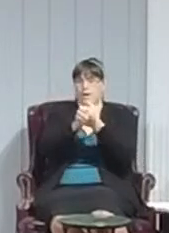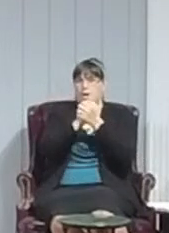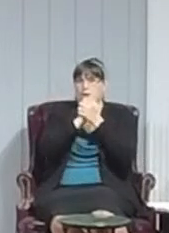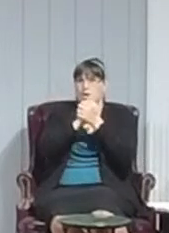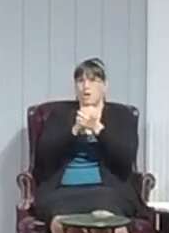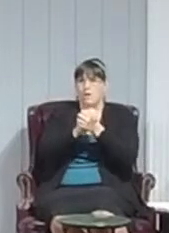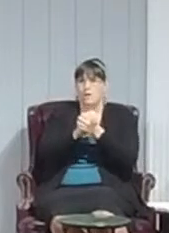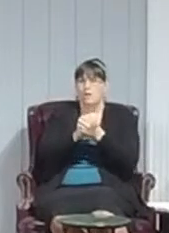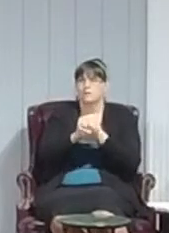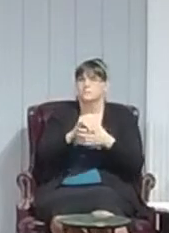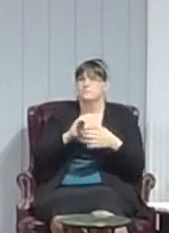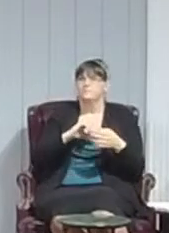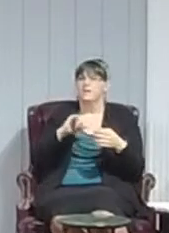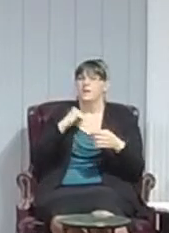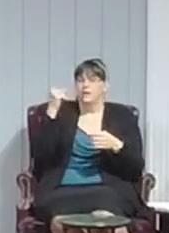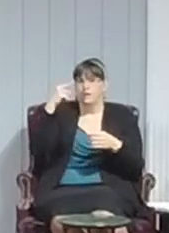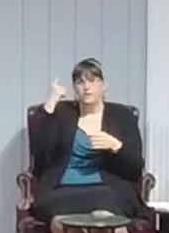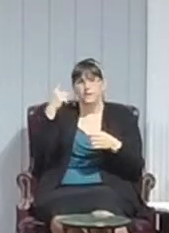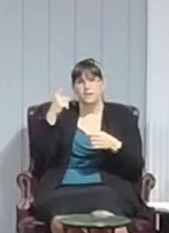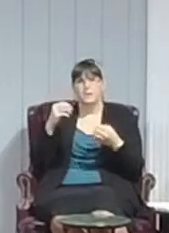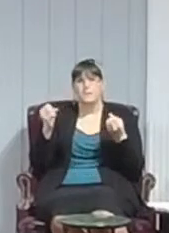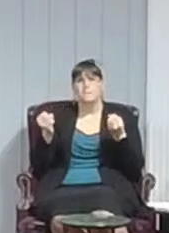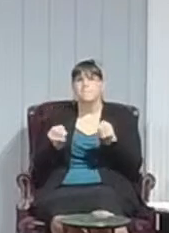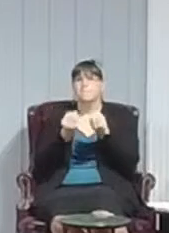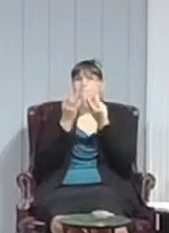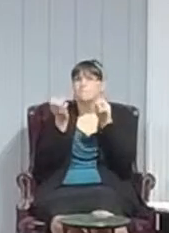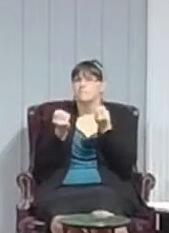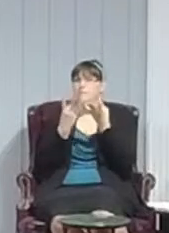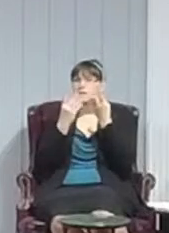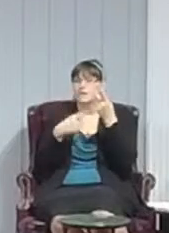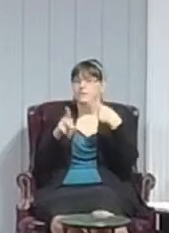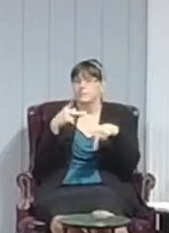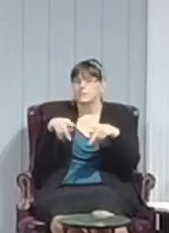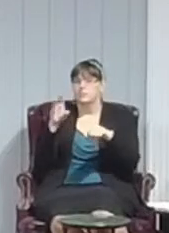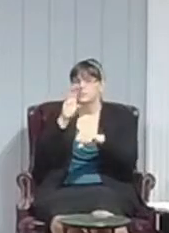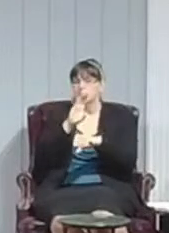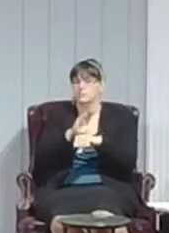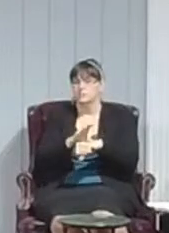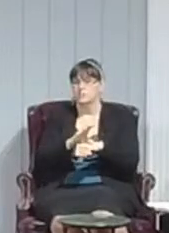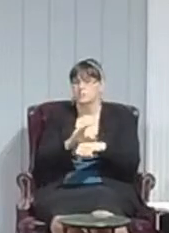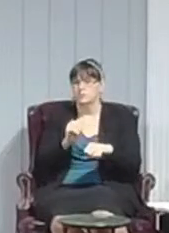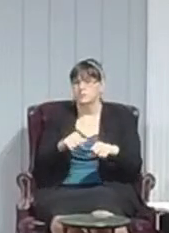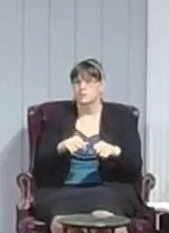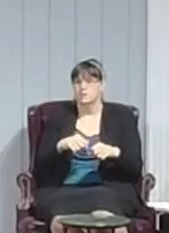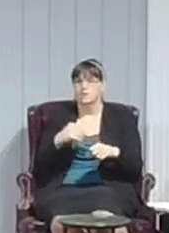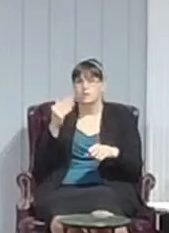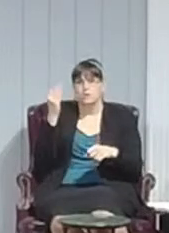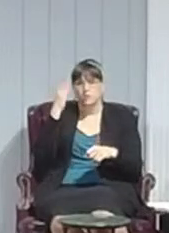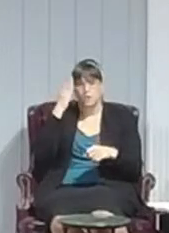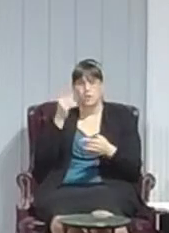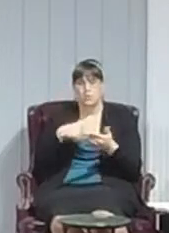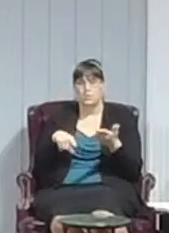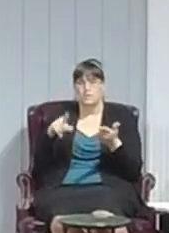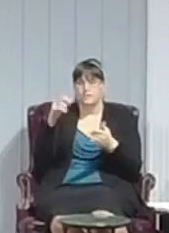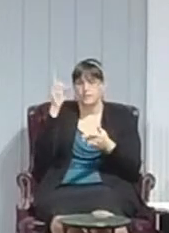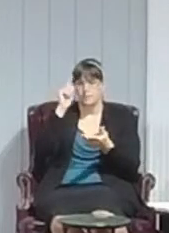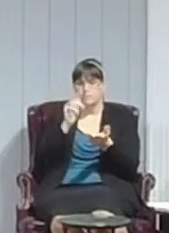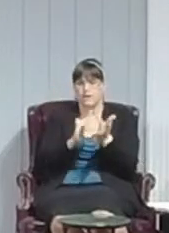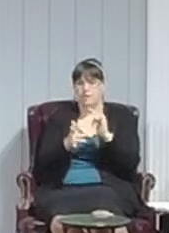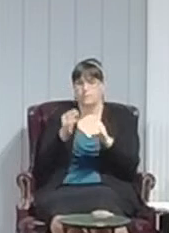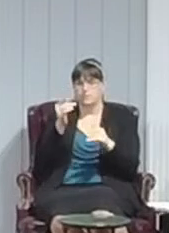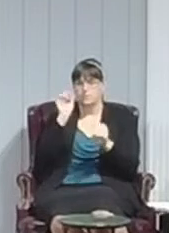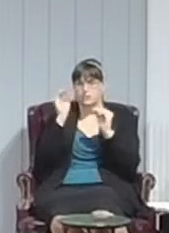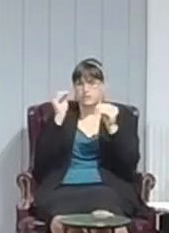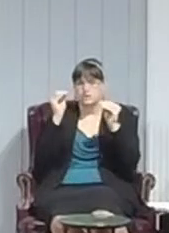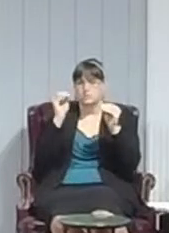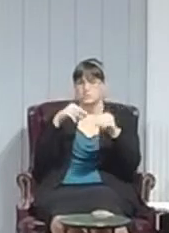I'm afraid a ton of churchgoers in the United States of America know what the Bible teaches about God, about Jesus, about heaven, about hell, about being saved,